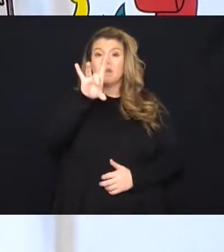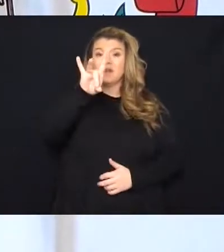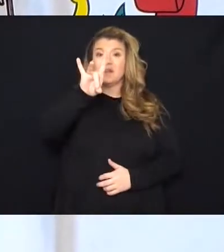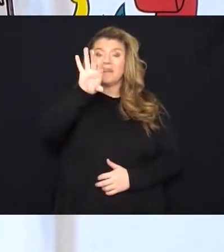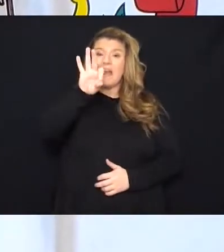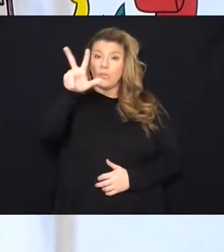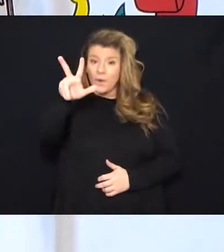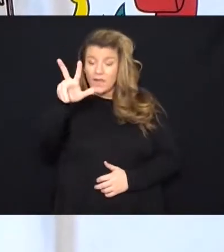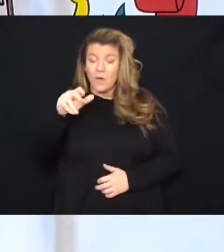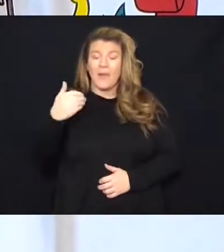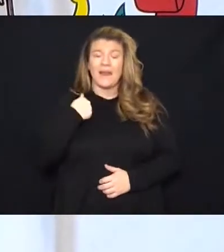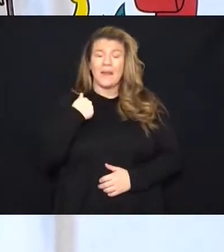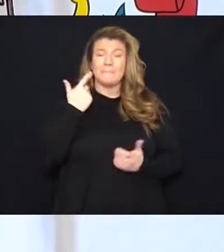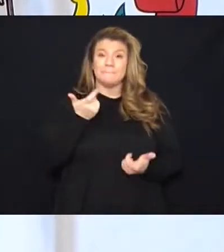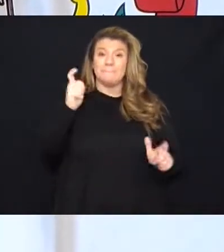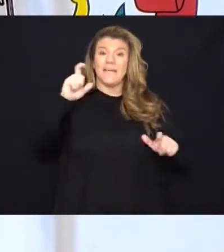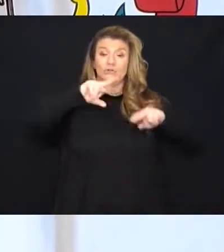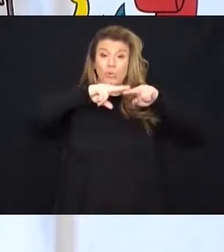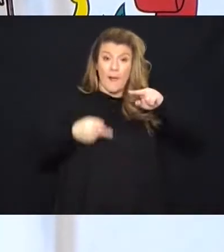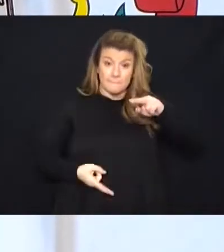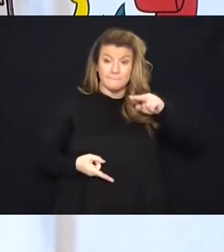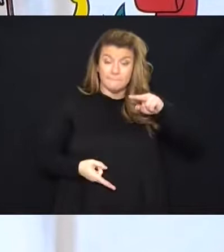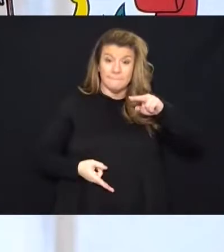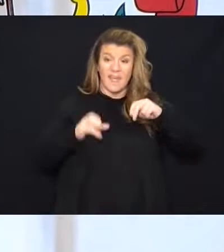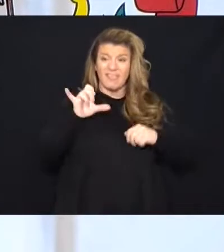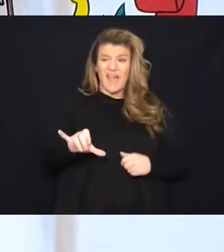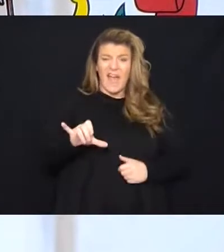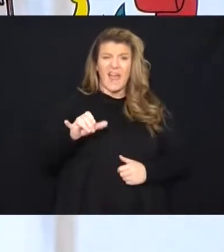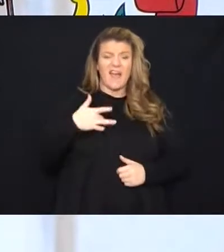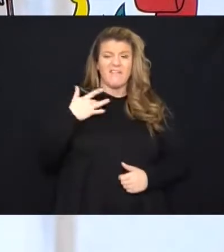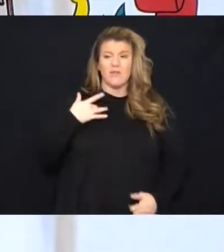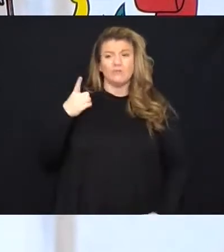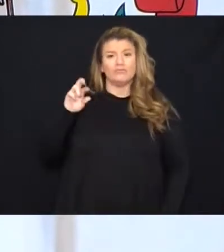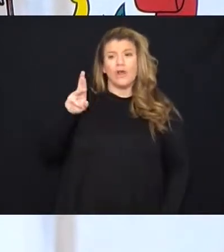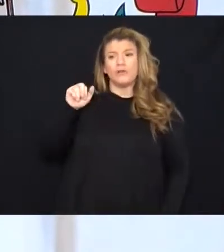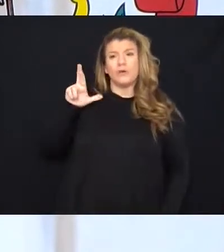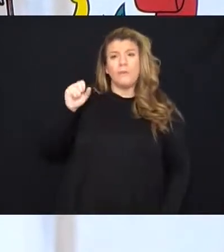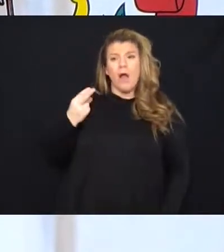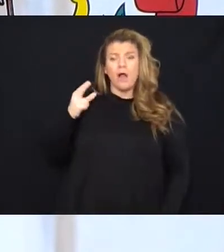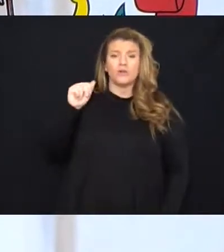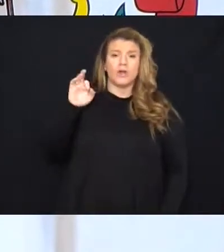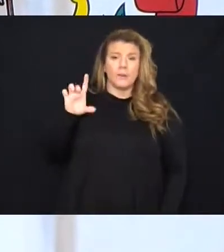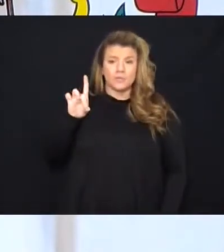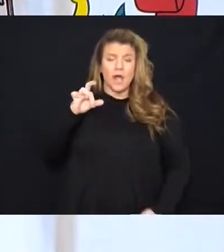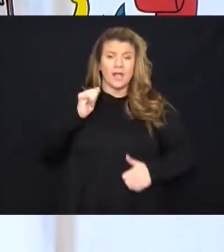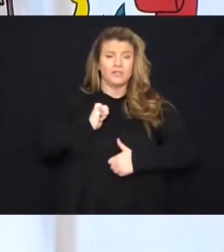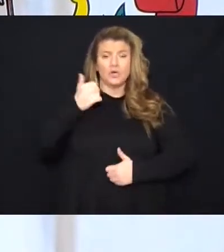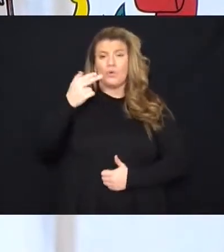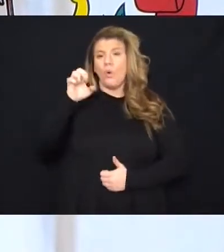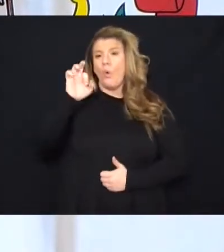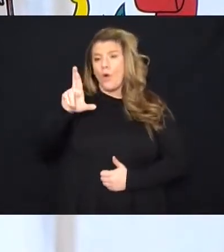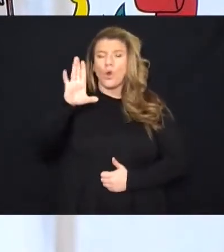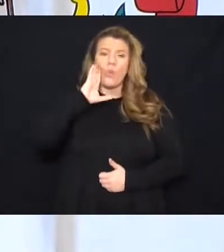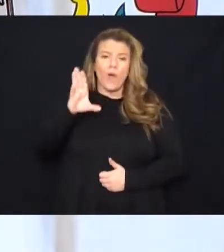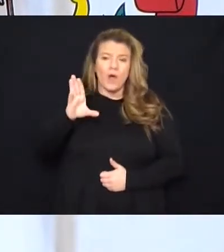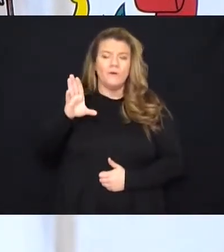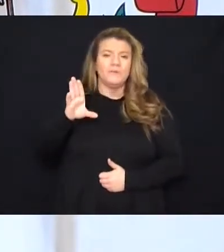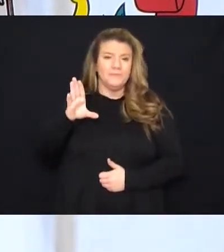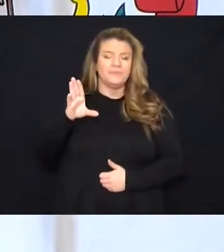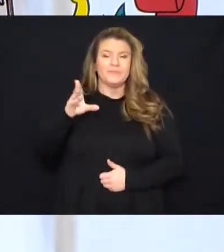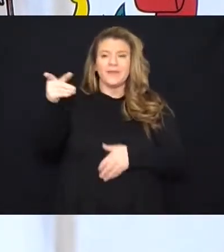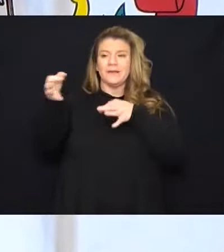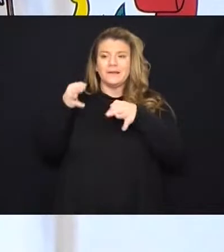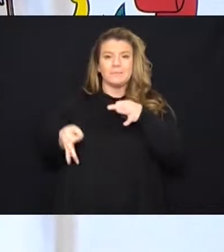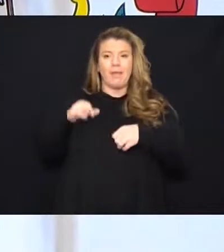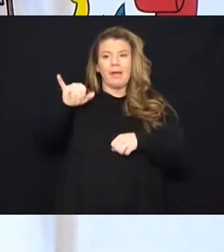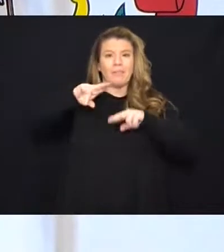11,793. We've had a big, big, big drop in that, and I think Dr. Marsh or Dr. Amjad or General Hoyer is going to tell you, that